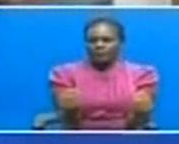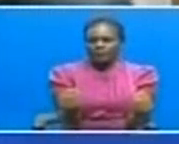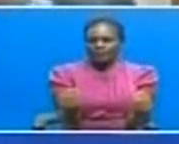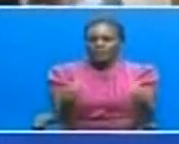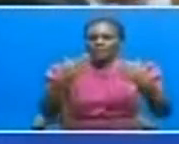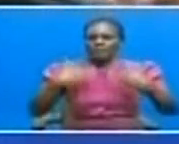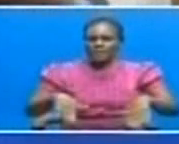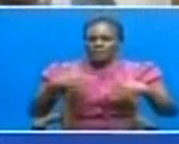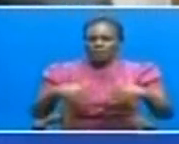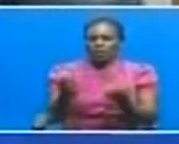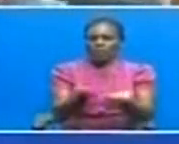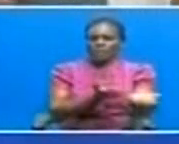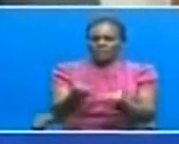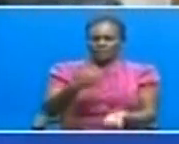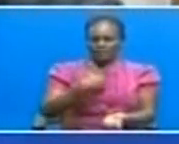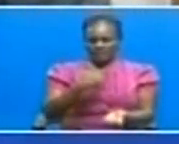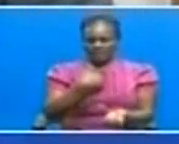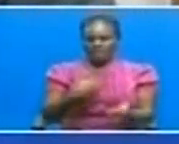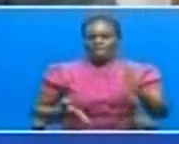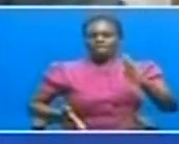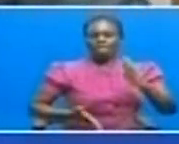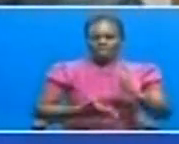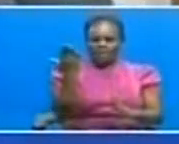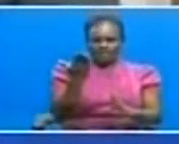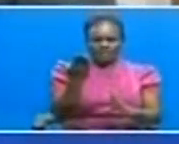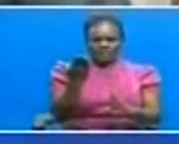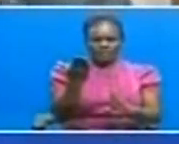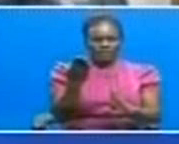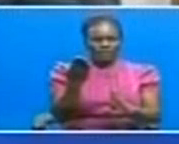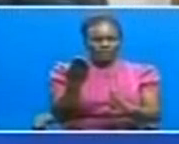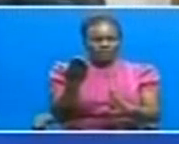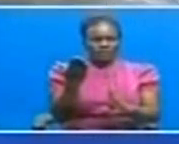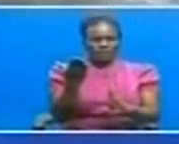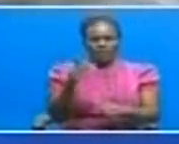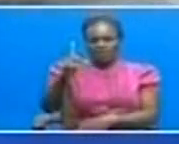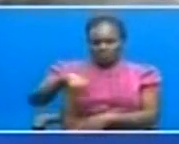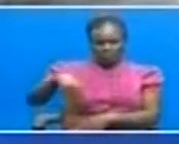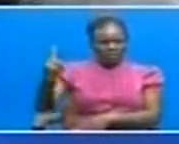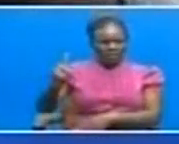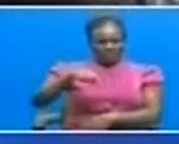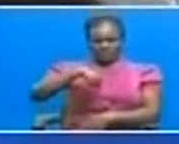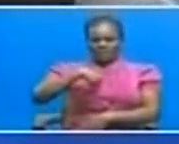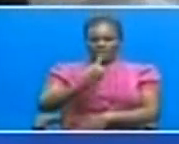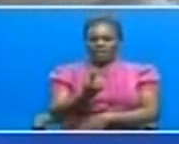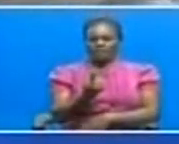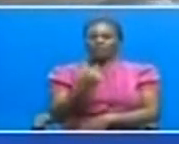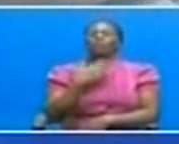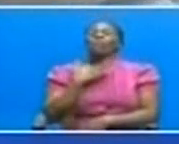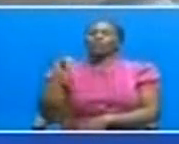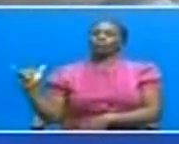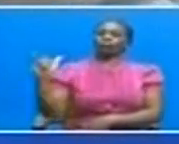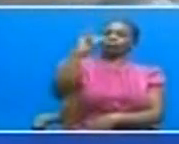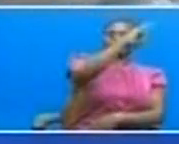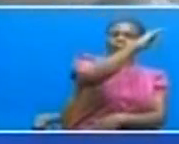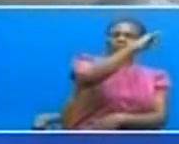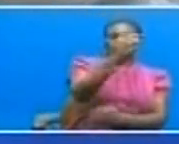wale ambao wanafanya biashara na kuharikisha approval zao na mambo mengine kama haya. Mimi ningetaka kuexport.